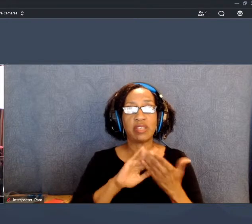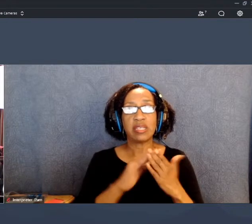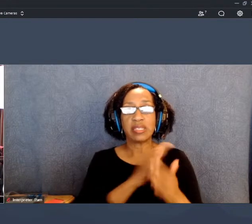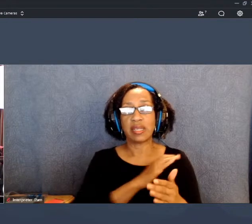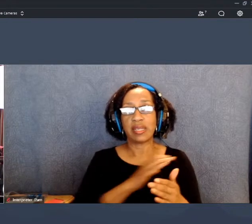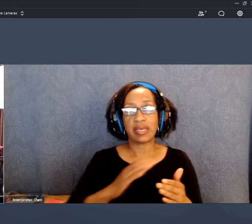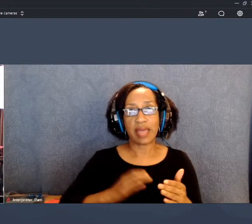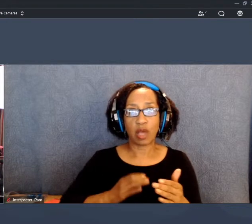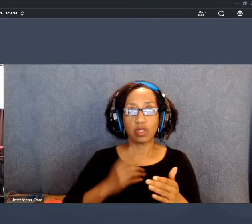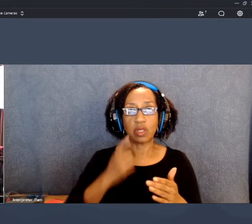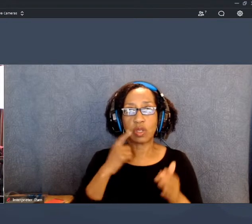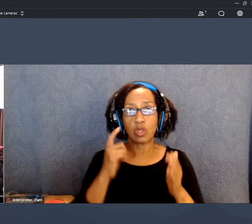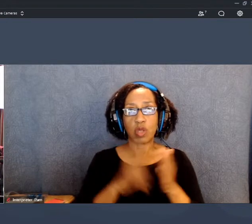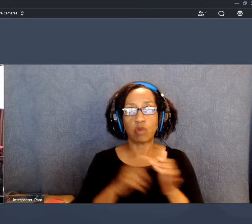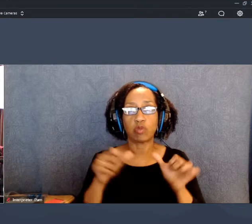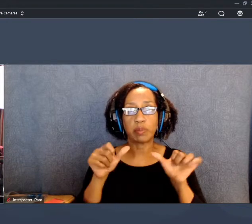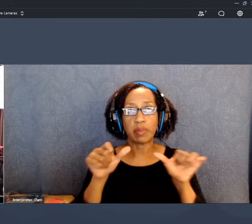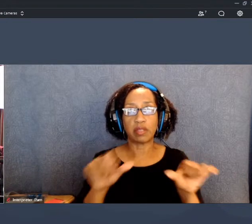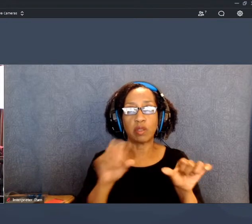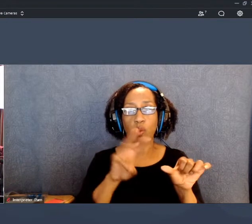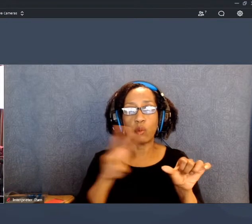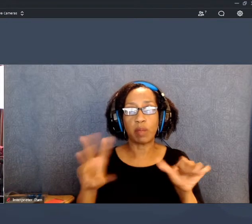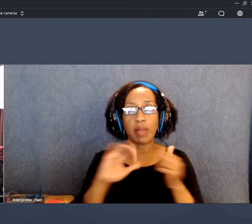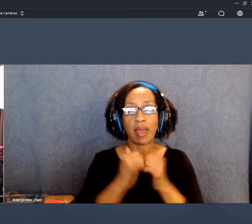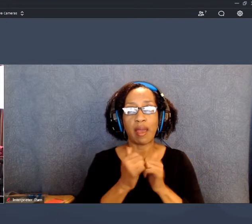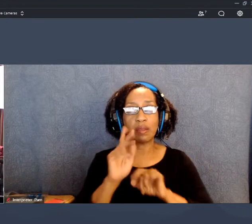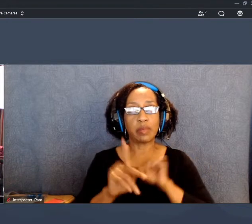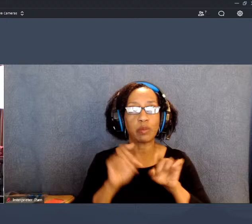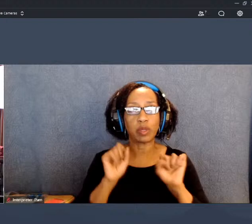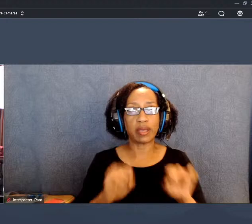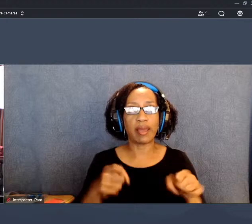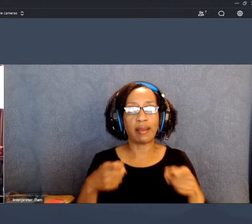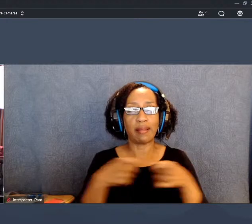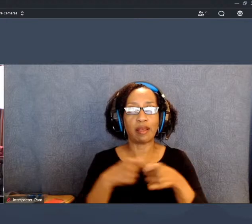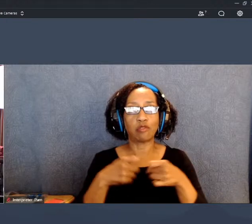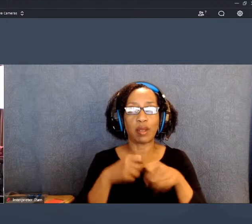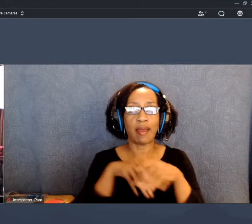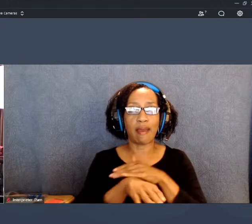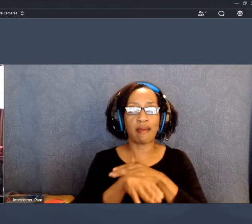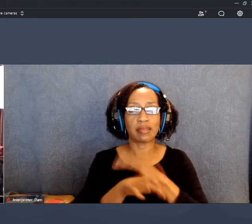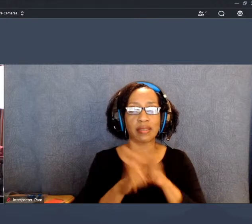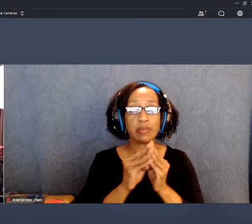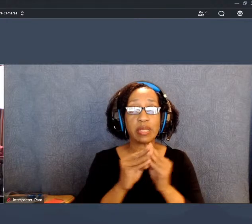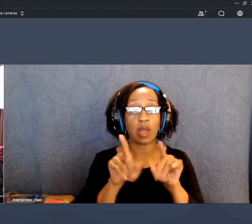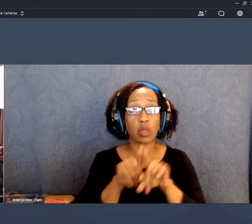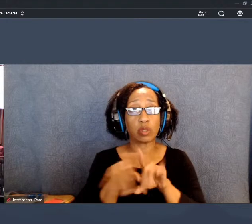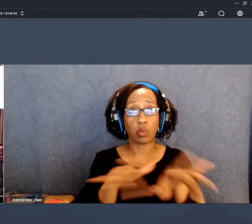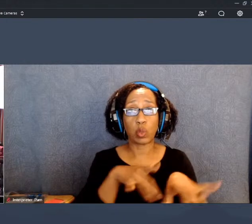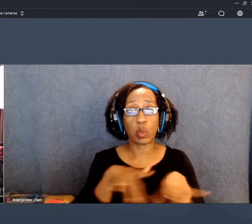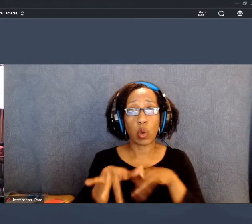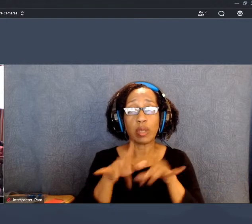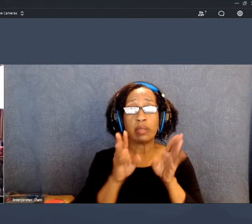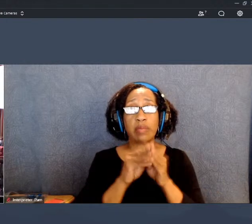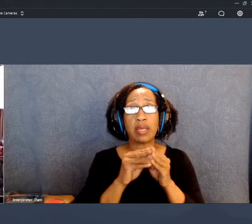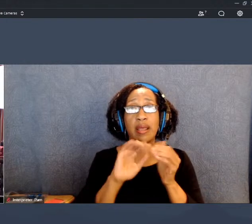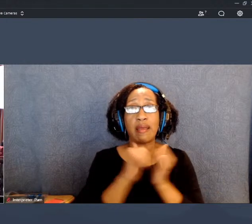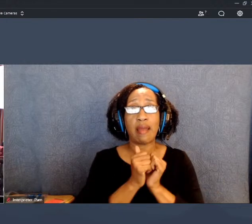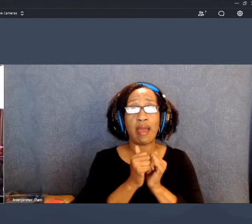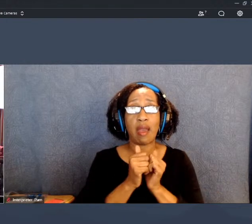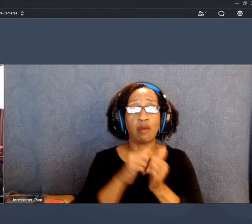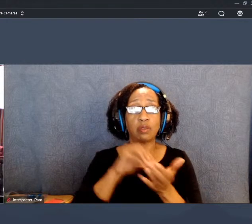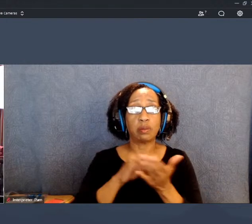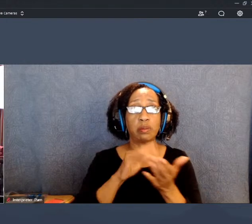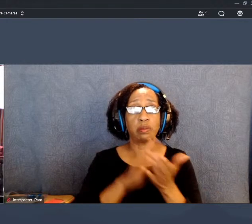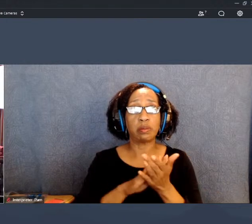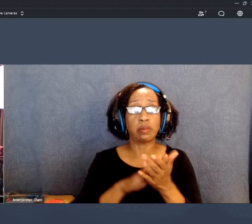City Council webpage regarding how the public may electronically access the meeting and a recording of the meeting and how to provide written comments concerning any